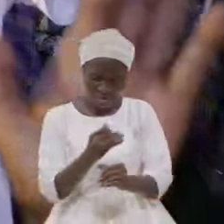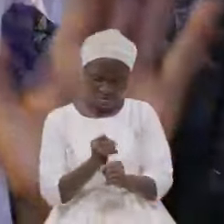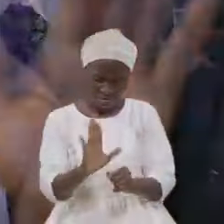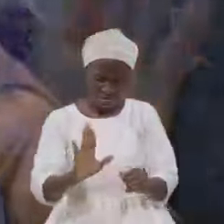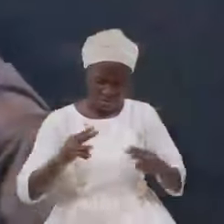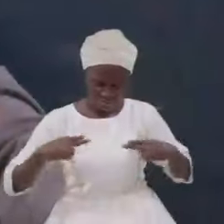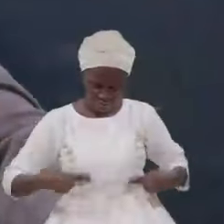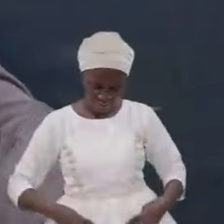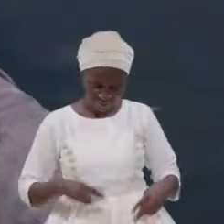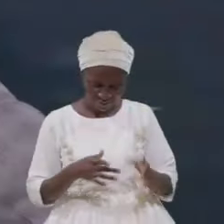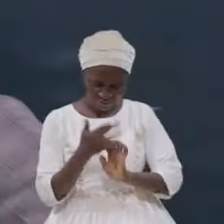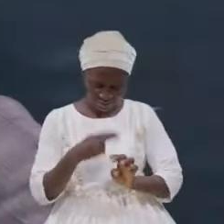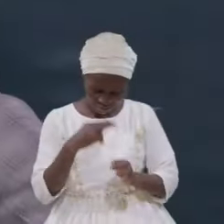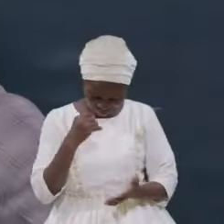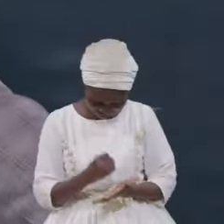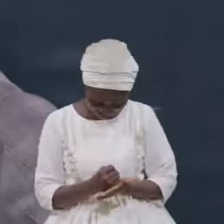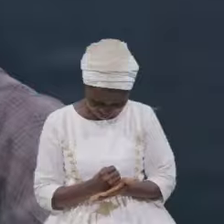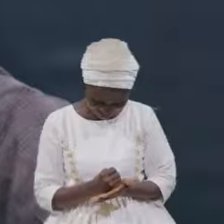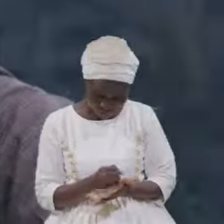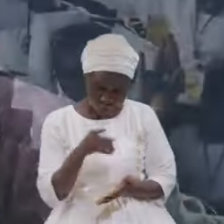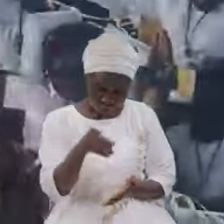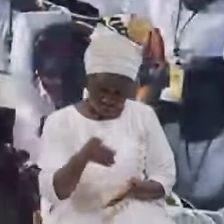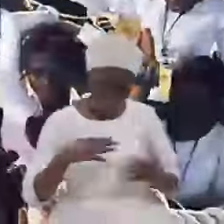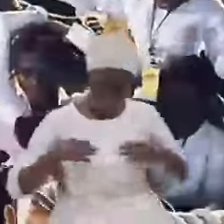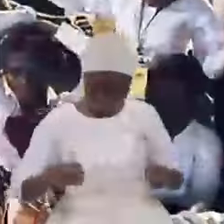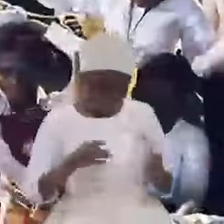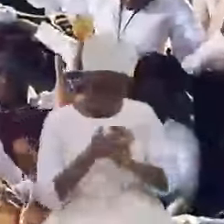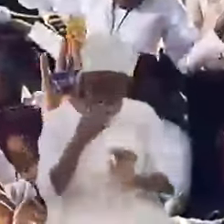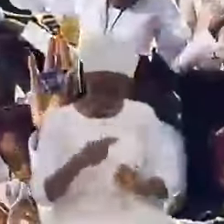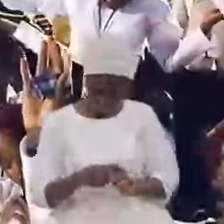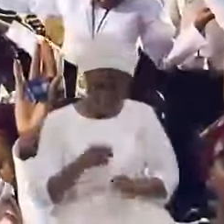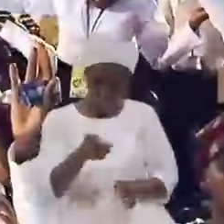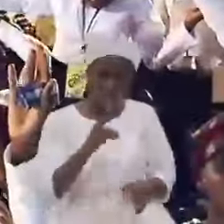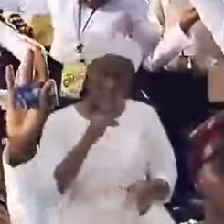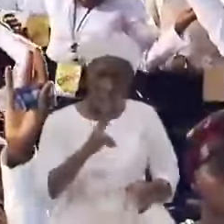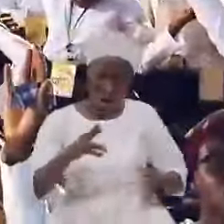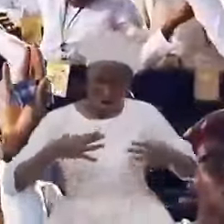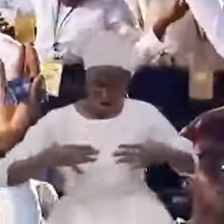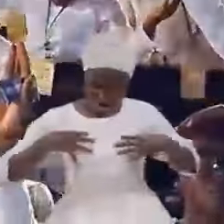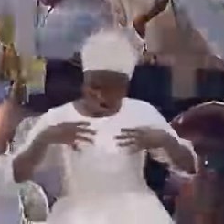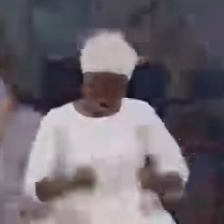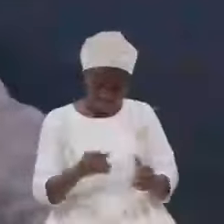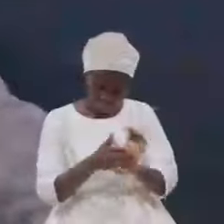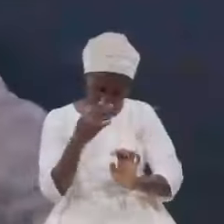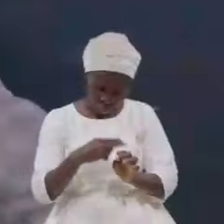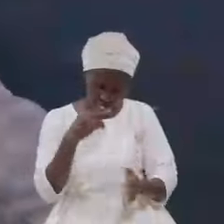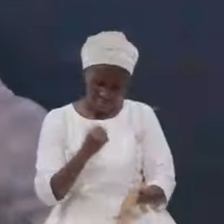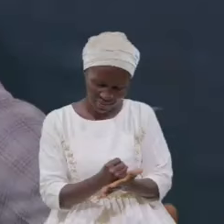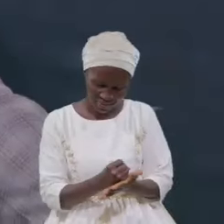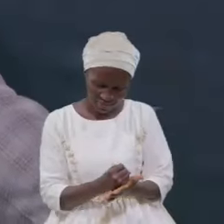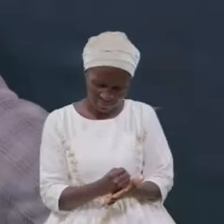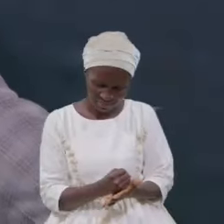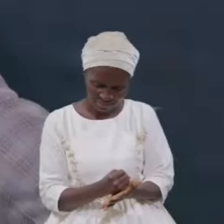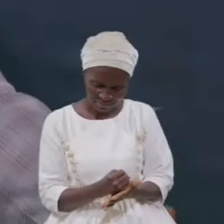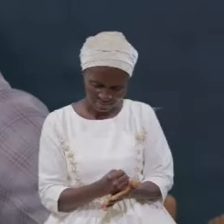You are healed. You are healed. The problem of breathing,